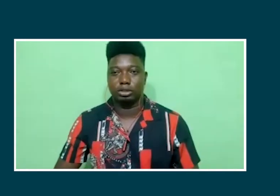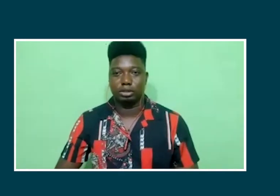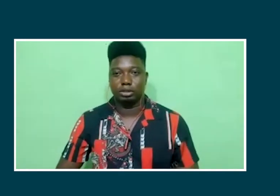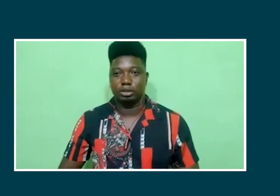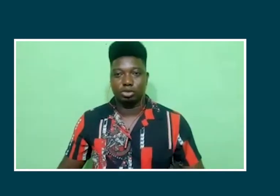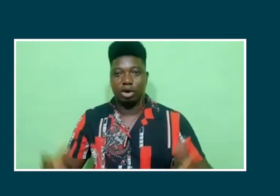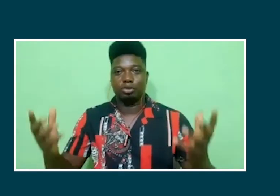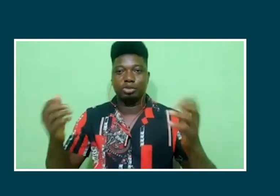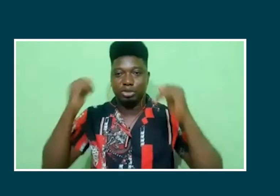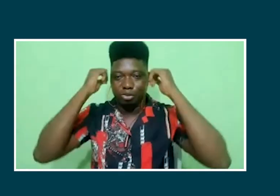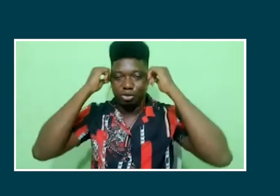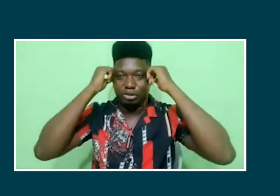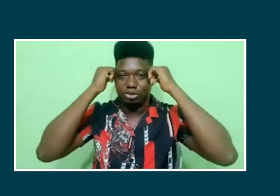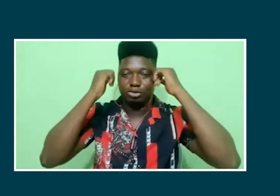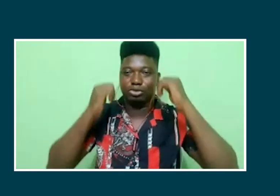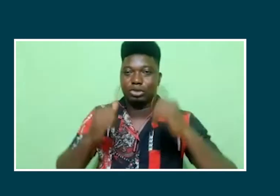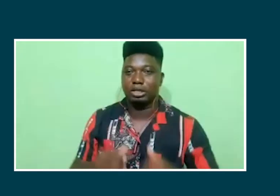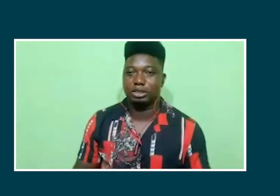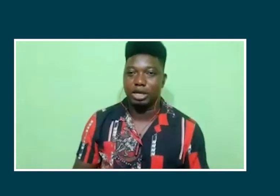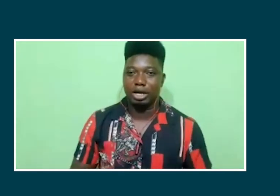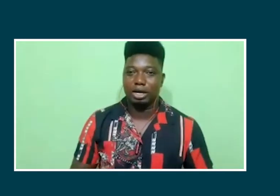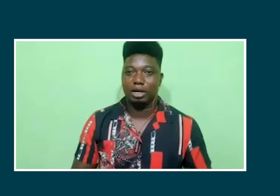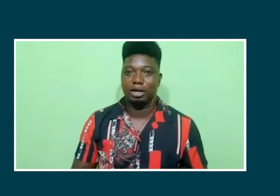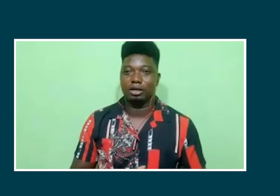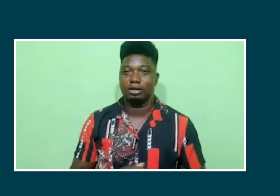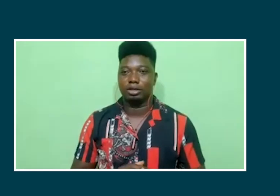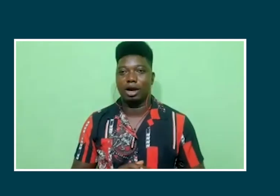whole thing. So I won't be able to say much tonight.